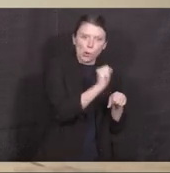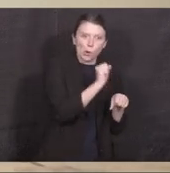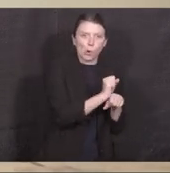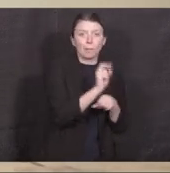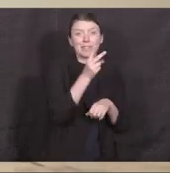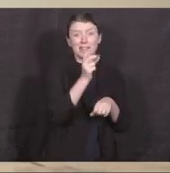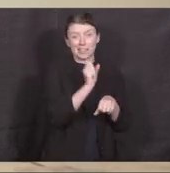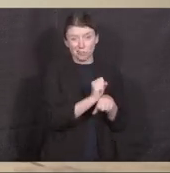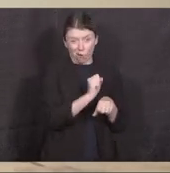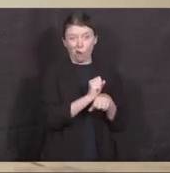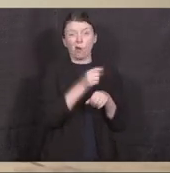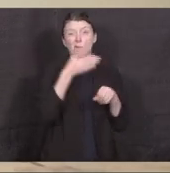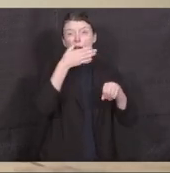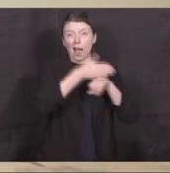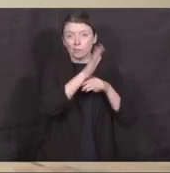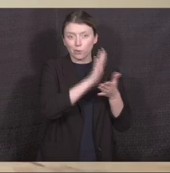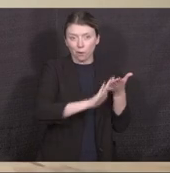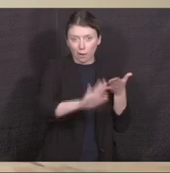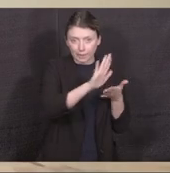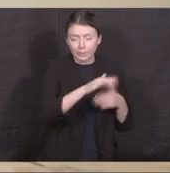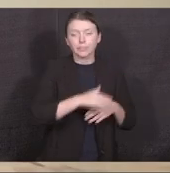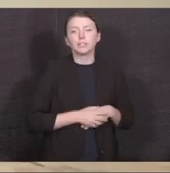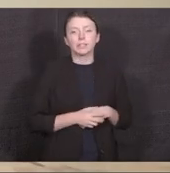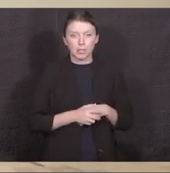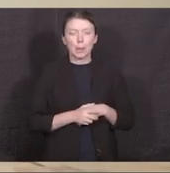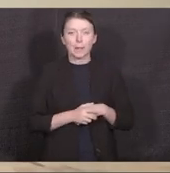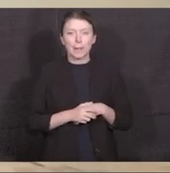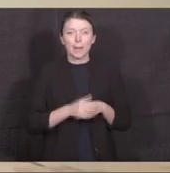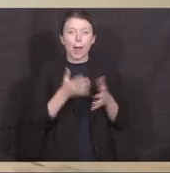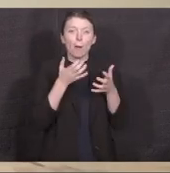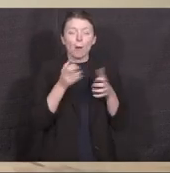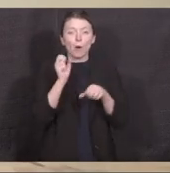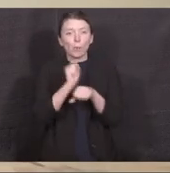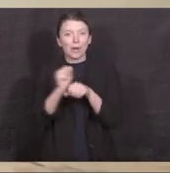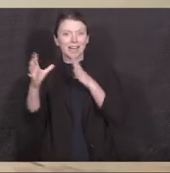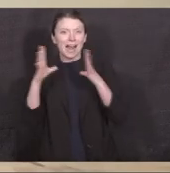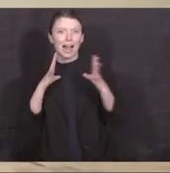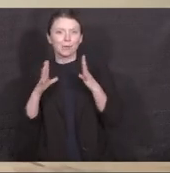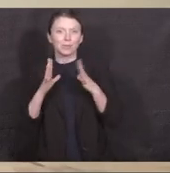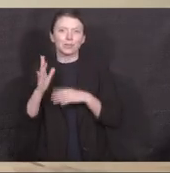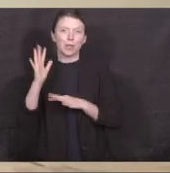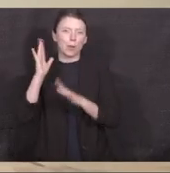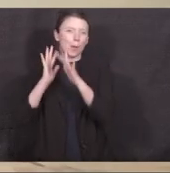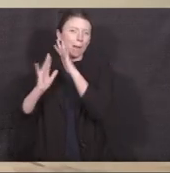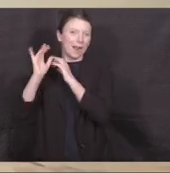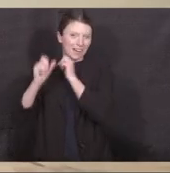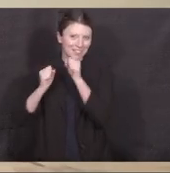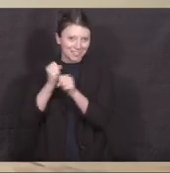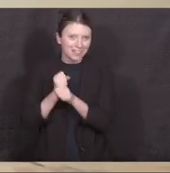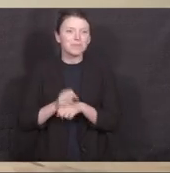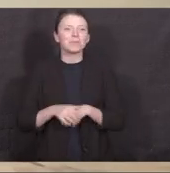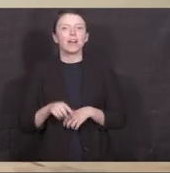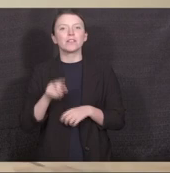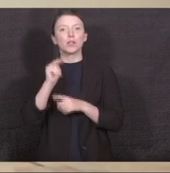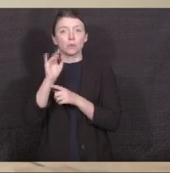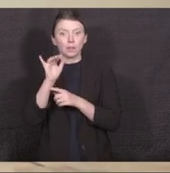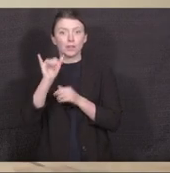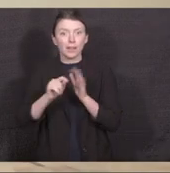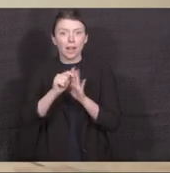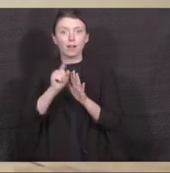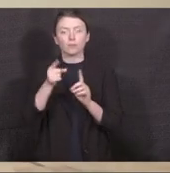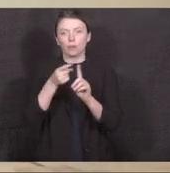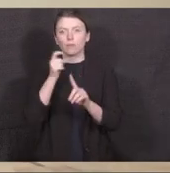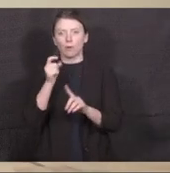second job out of college, and I wanted to work in Hollywood. This was many, many moons ago. And I was in North Carolina, which is where I'm